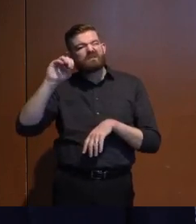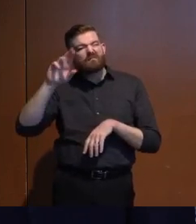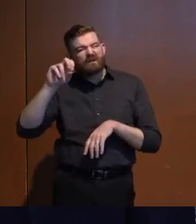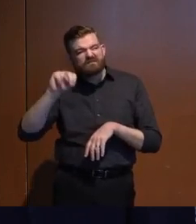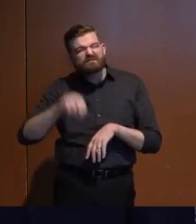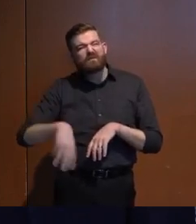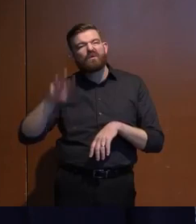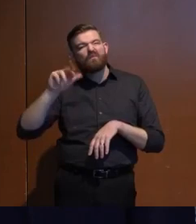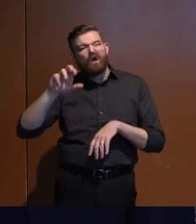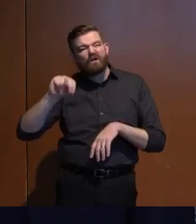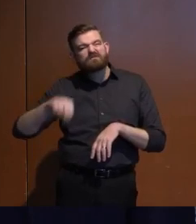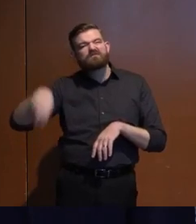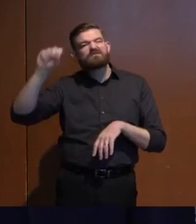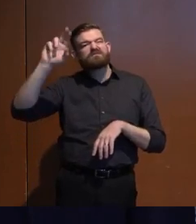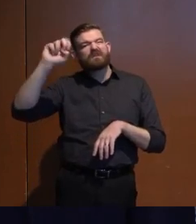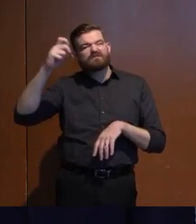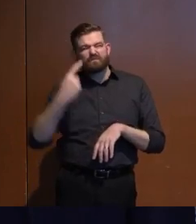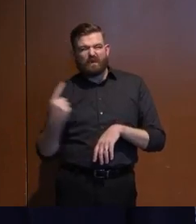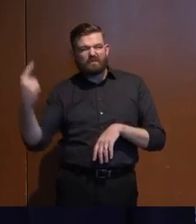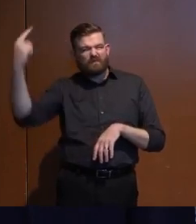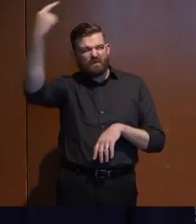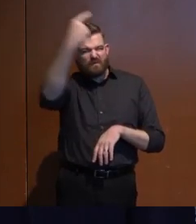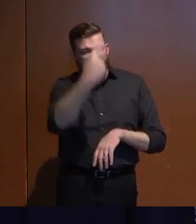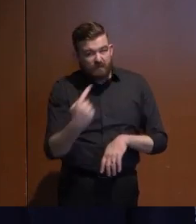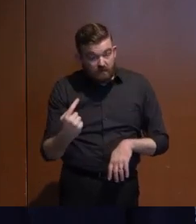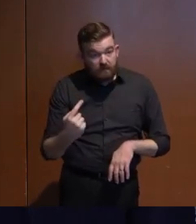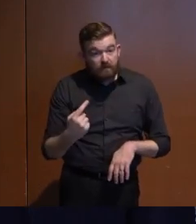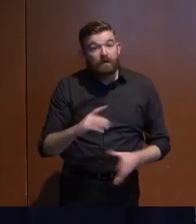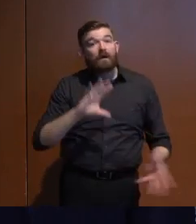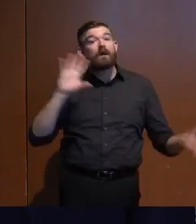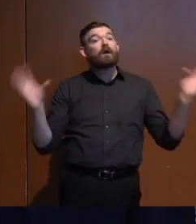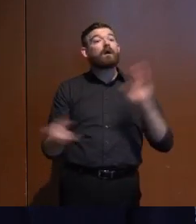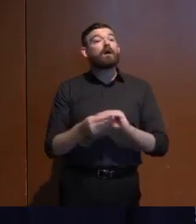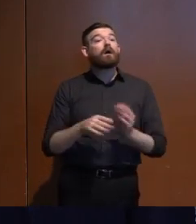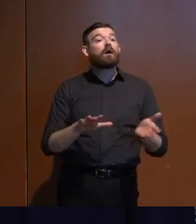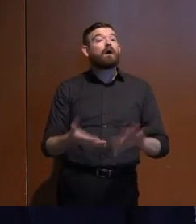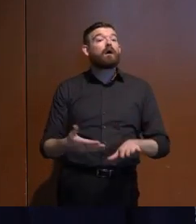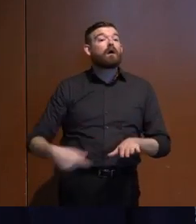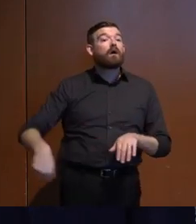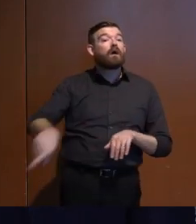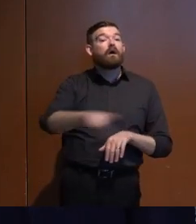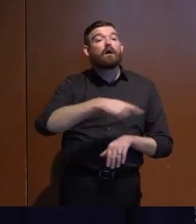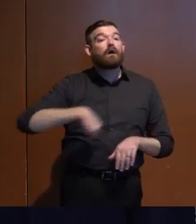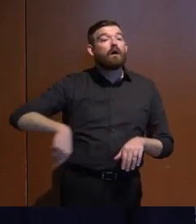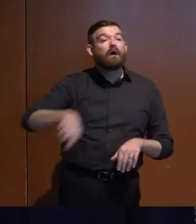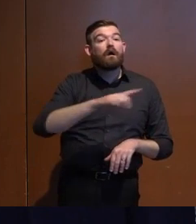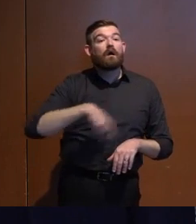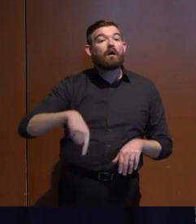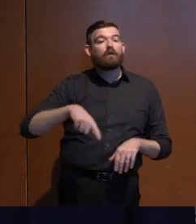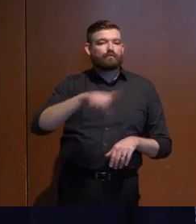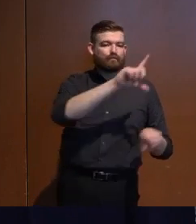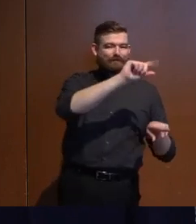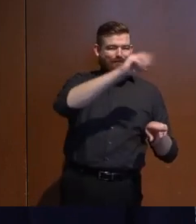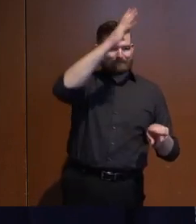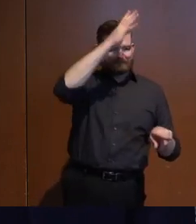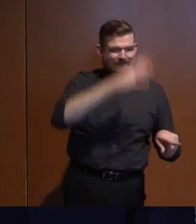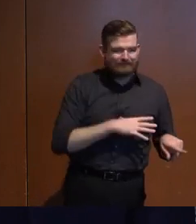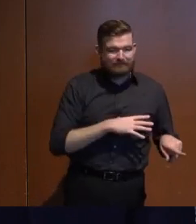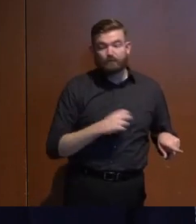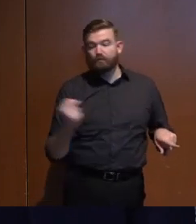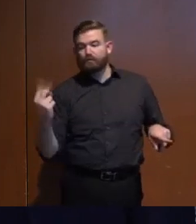counties. Of the deaths report we are reporting today, 20 are male, 12 are